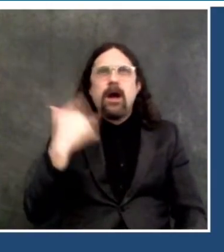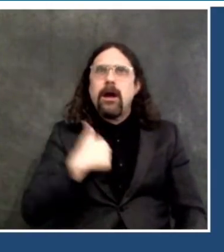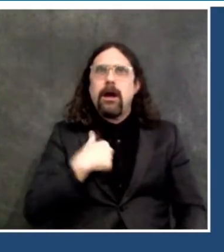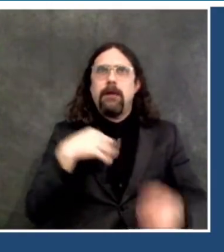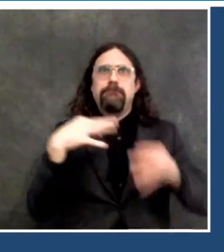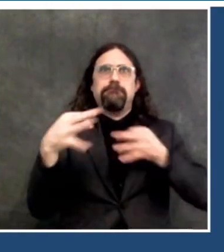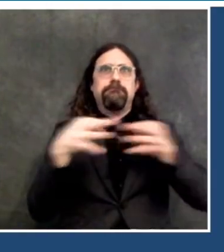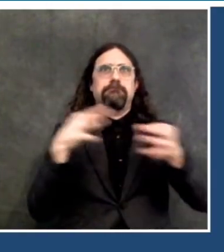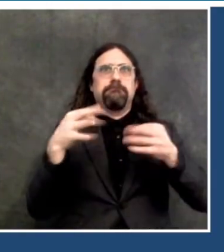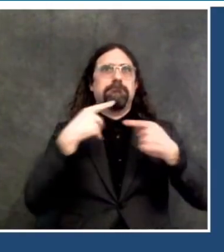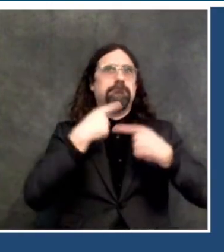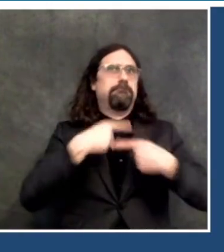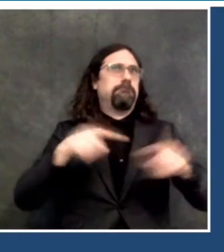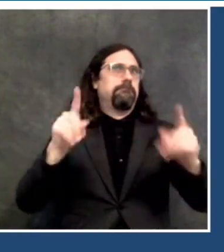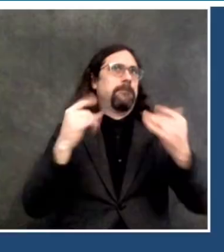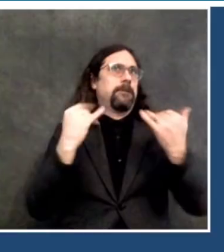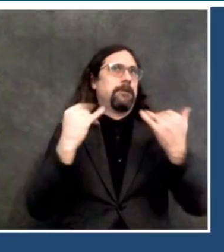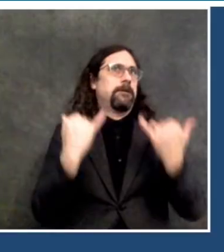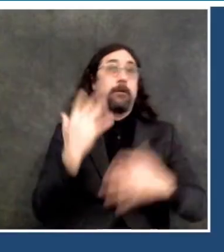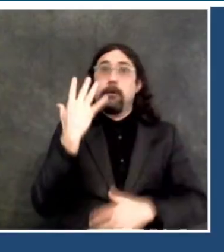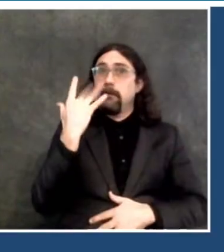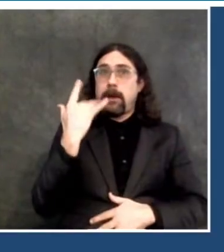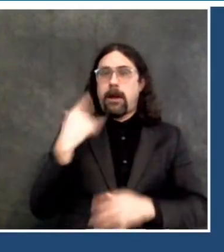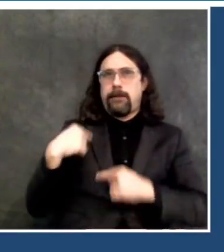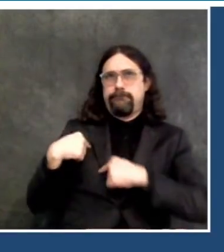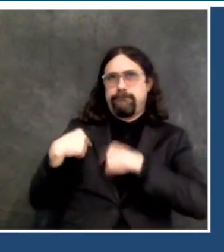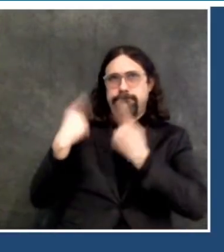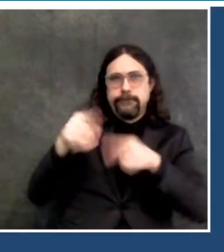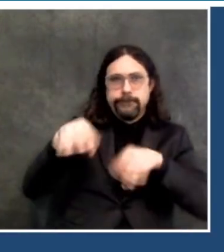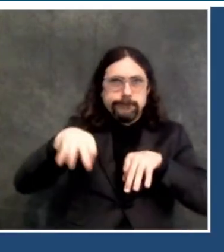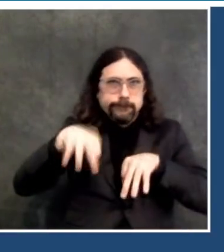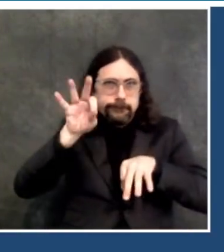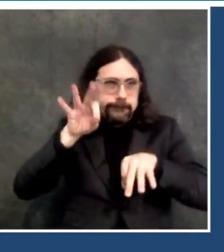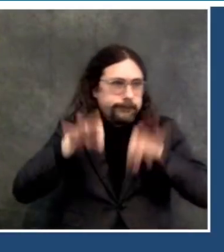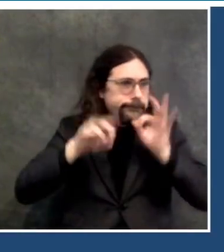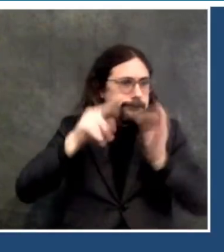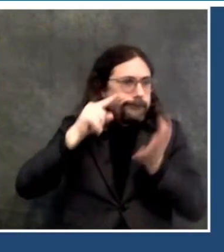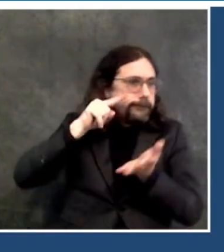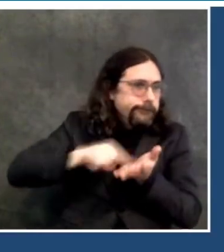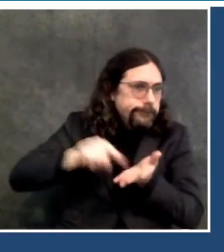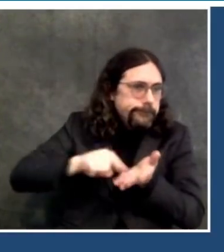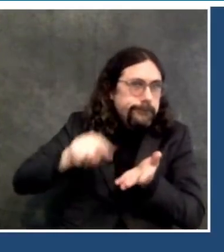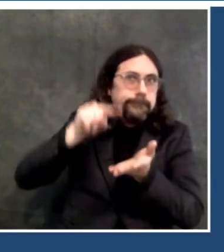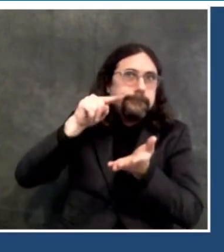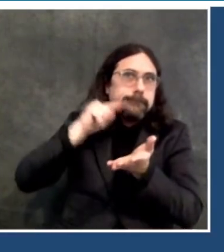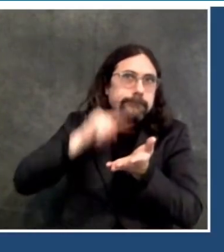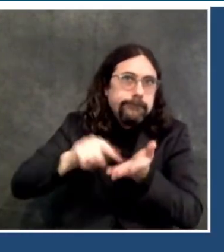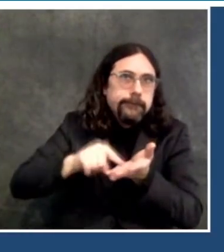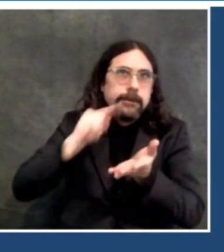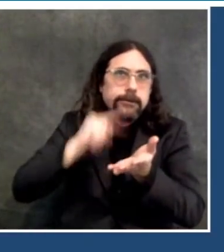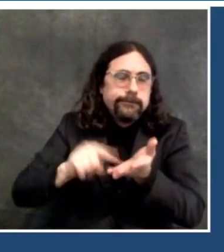people, some pre-symptomatic people appear to actually be transmitting this disease. We don't have perfect evidence.